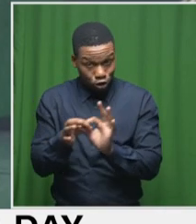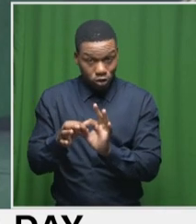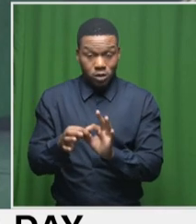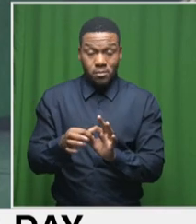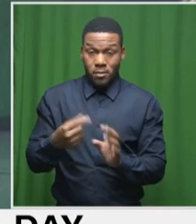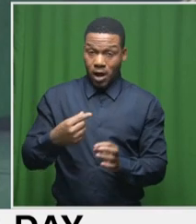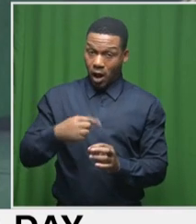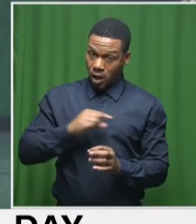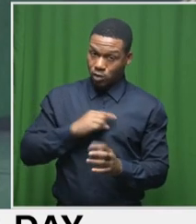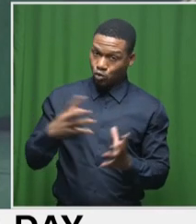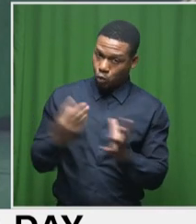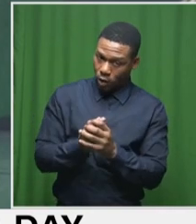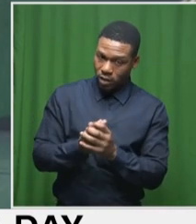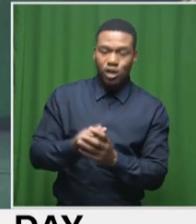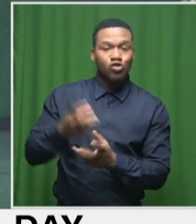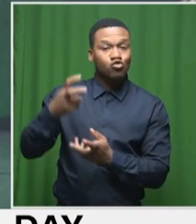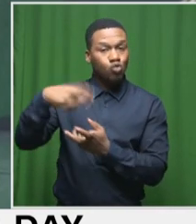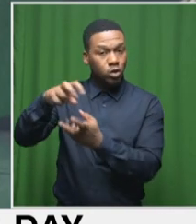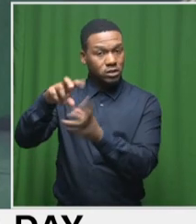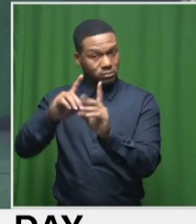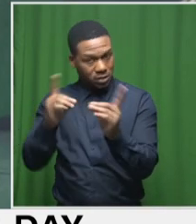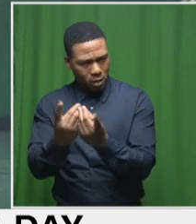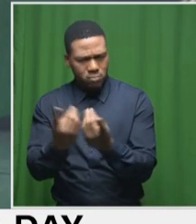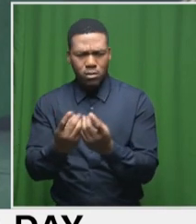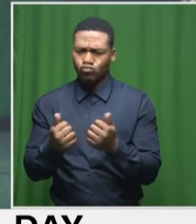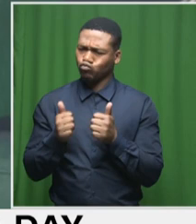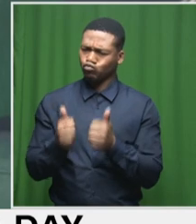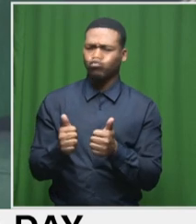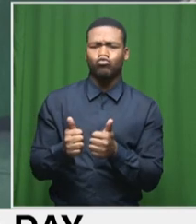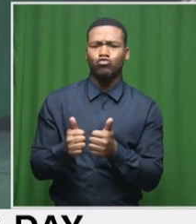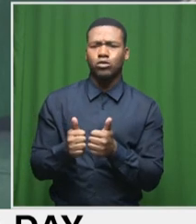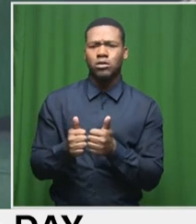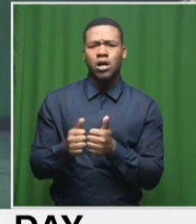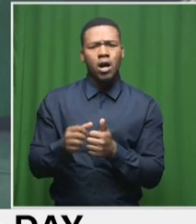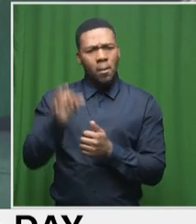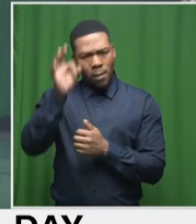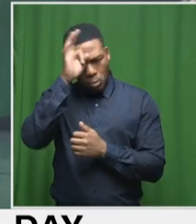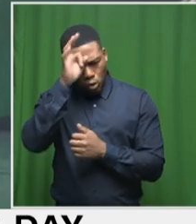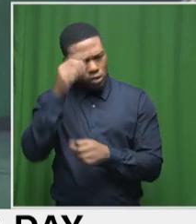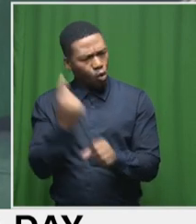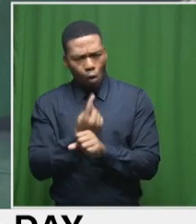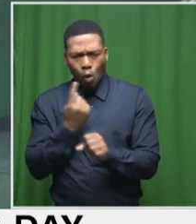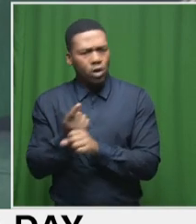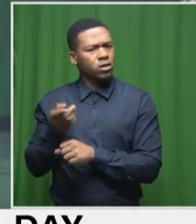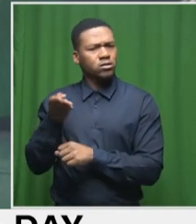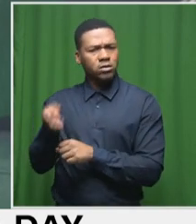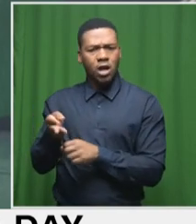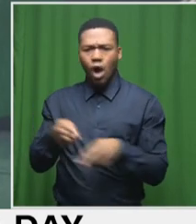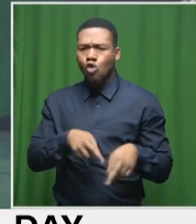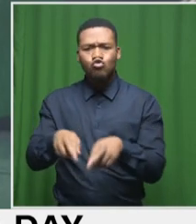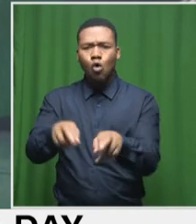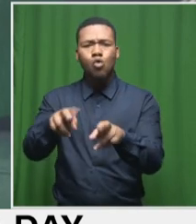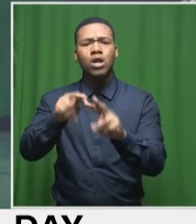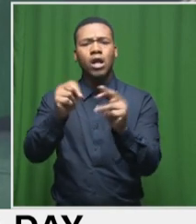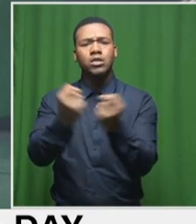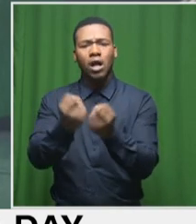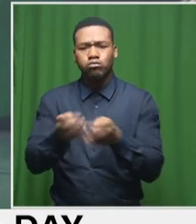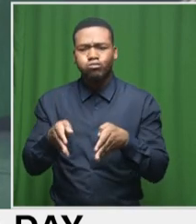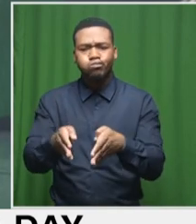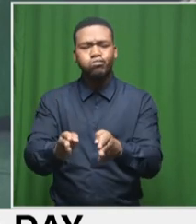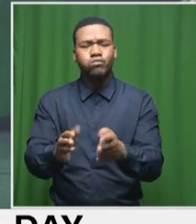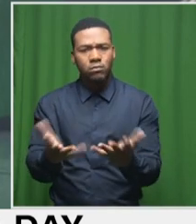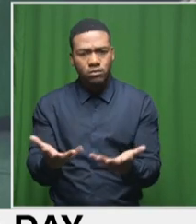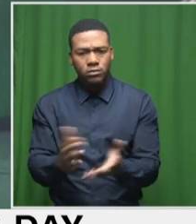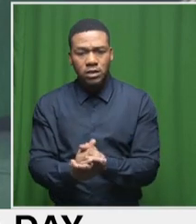The R40, the Paramara route, and then the securities are there, the police visibility is there. In that case